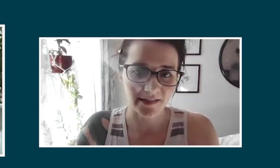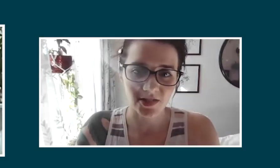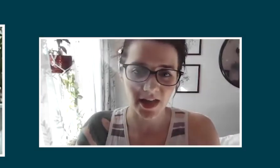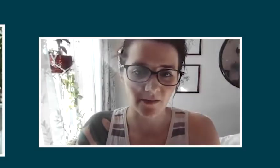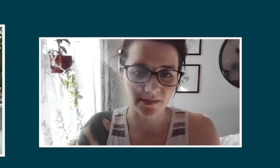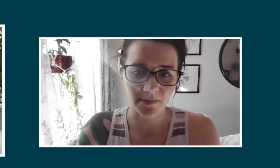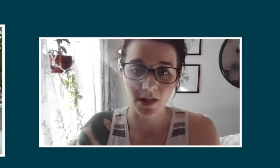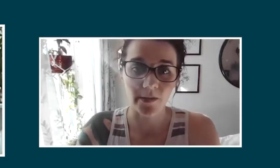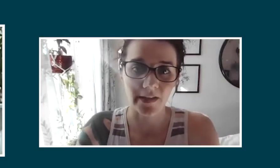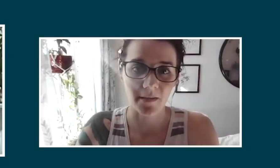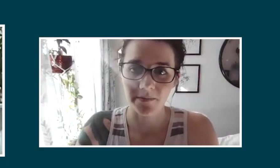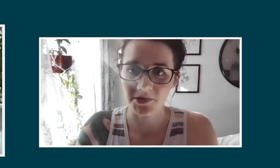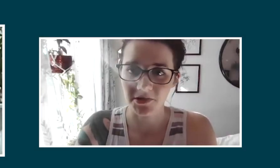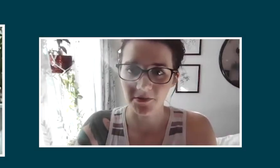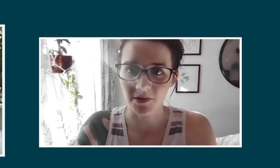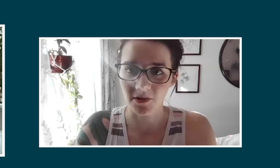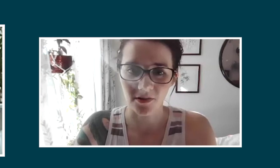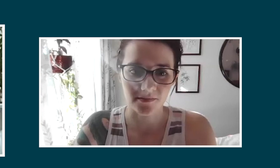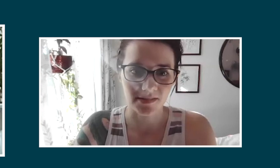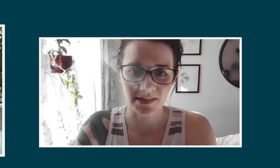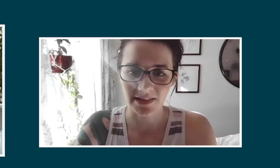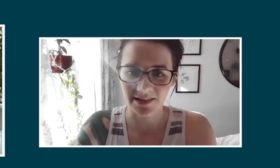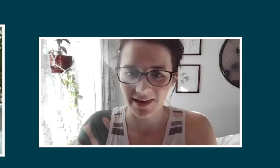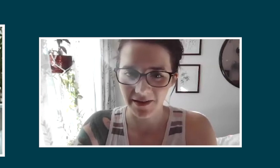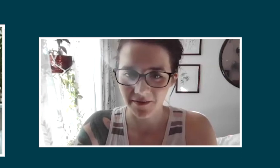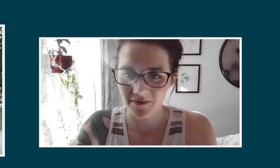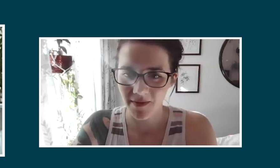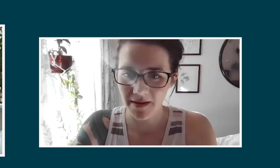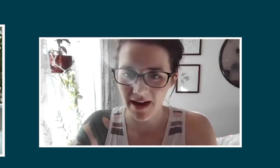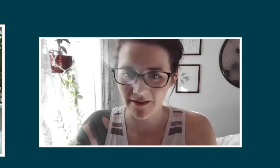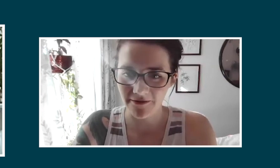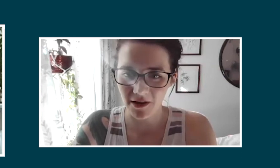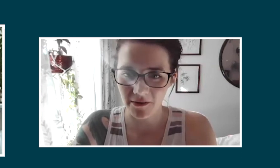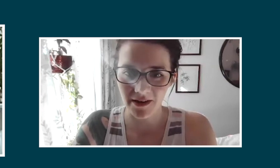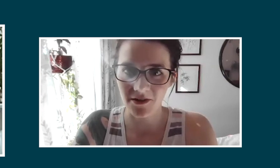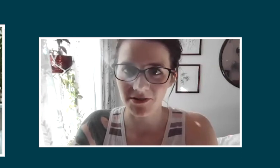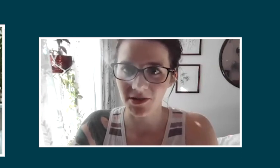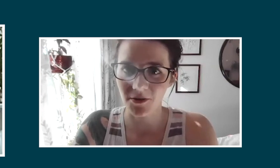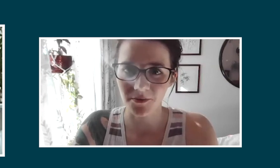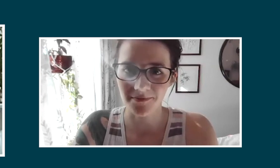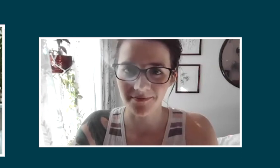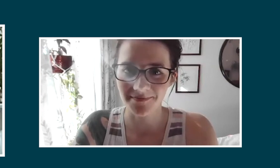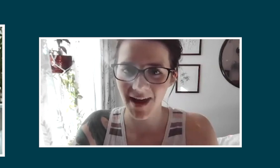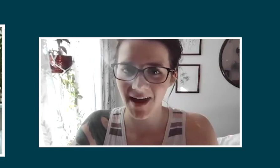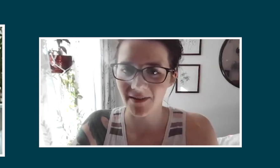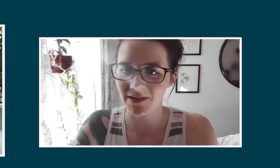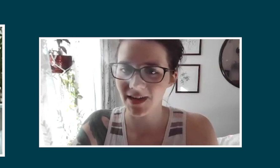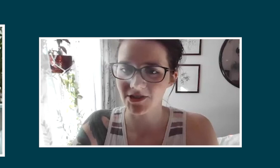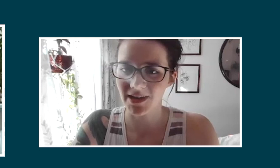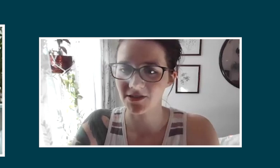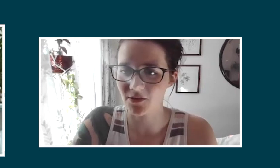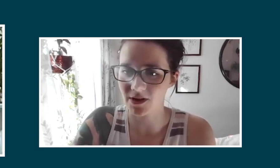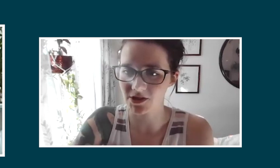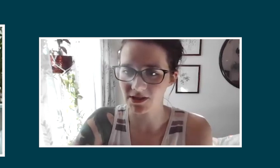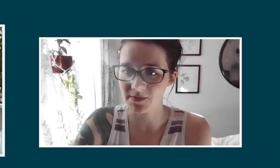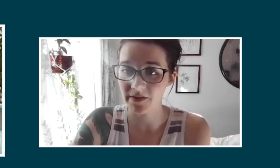add that chat was blowing up. I'm sure you were all seeing and like maybe half following, also having to